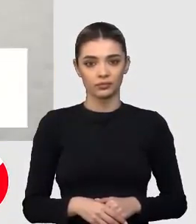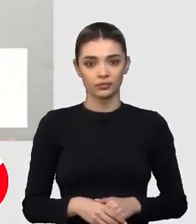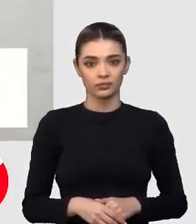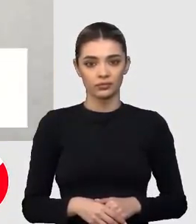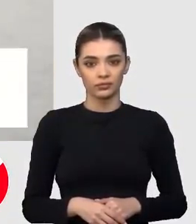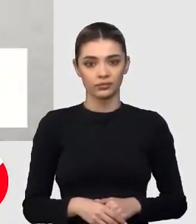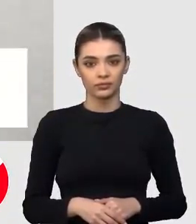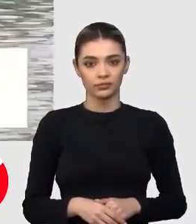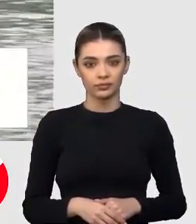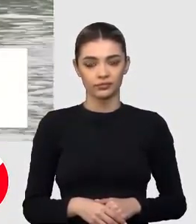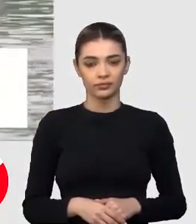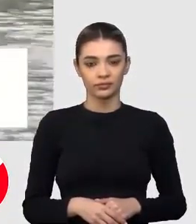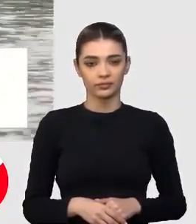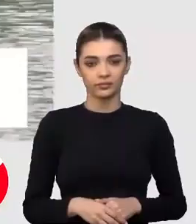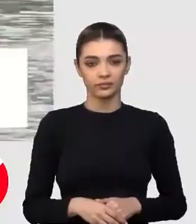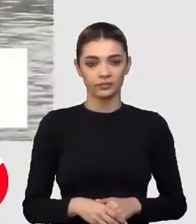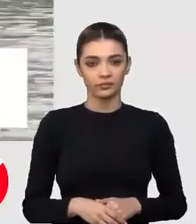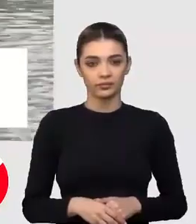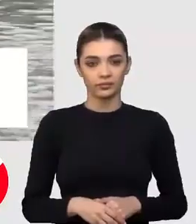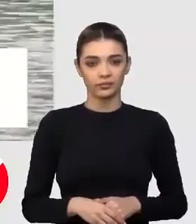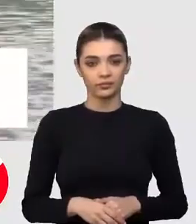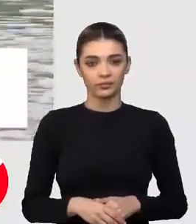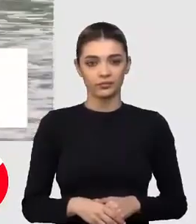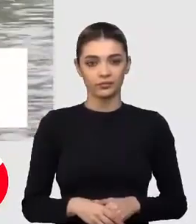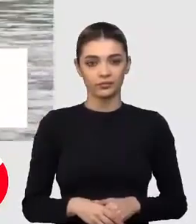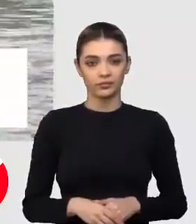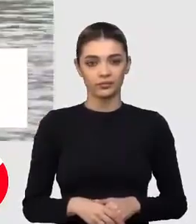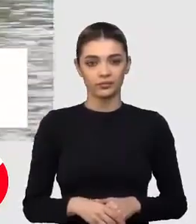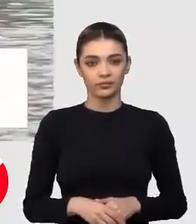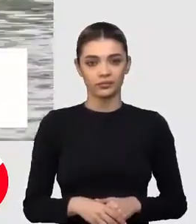controlled. And so it's really energy-efficient and it allows us to travel really long distances with the boat.